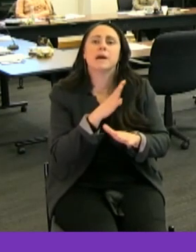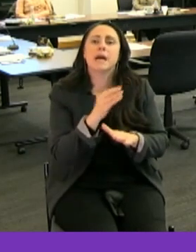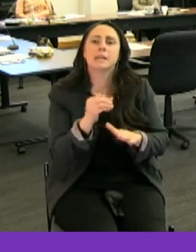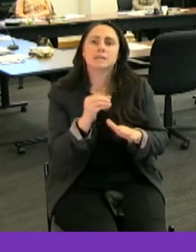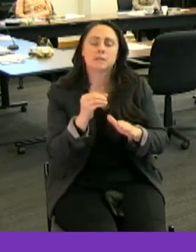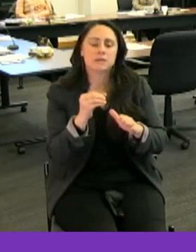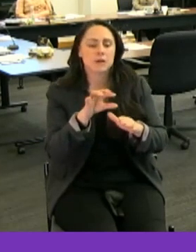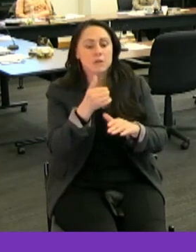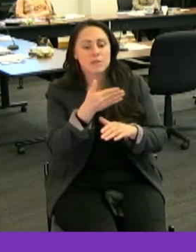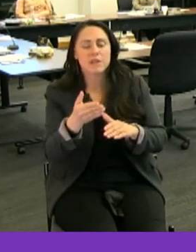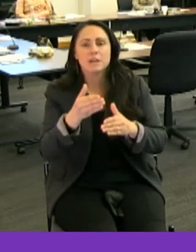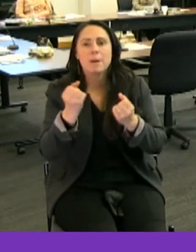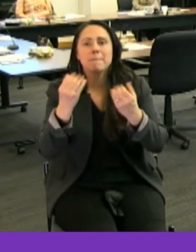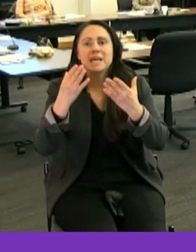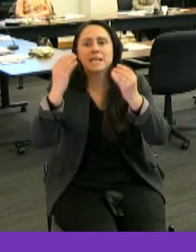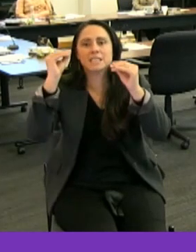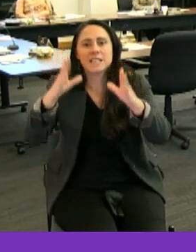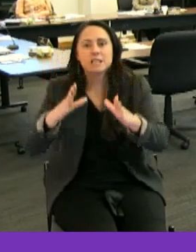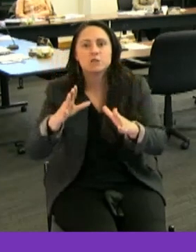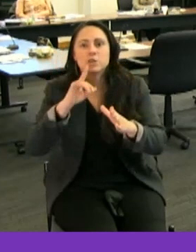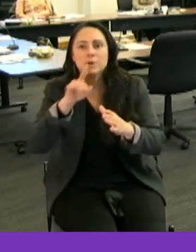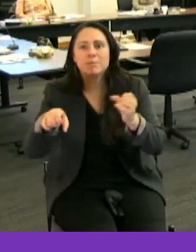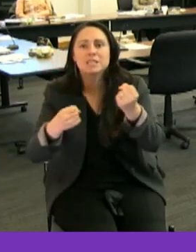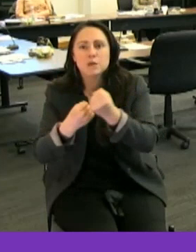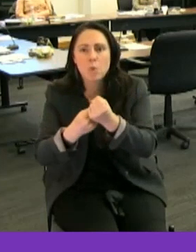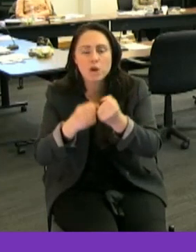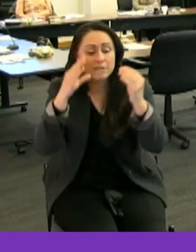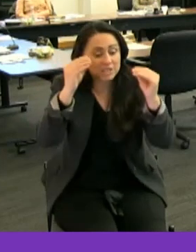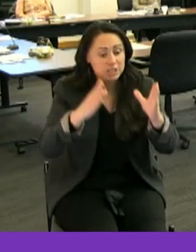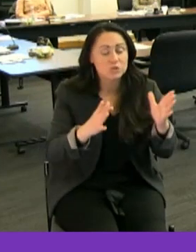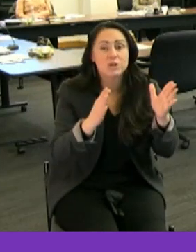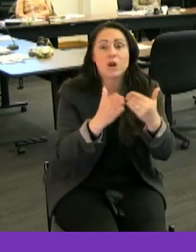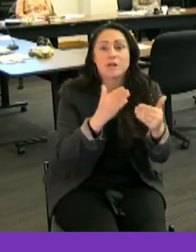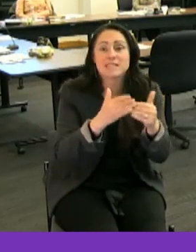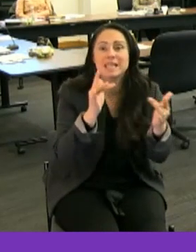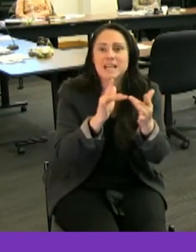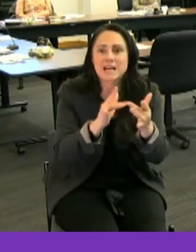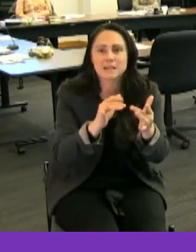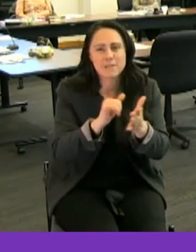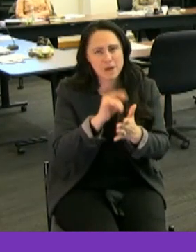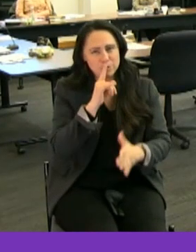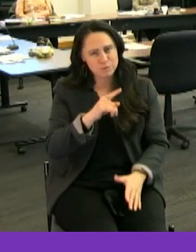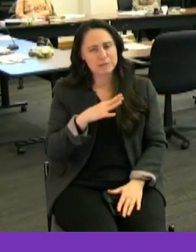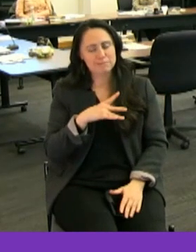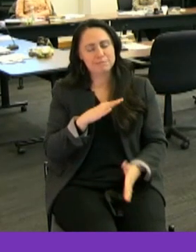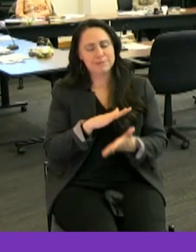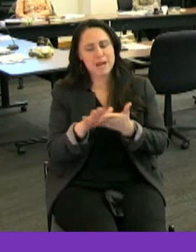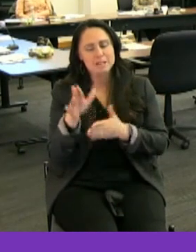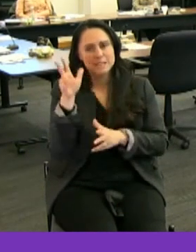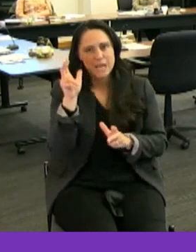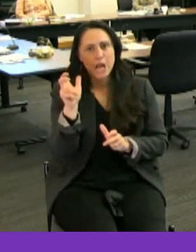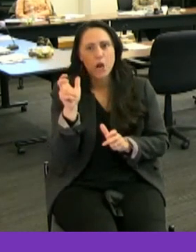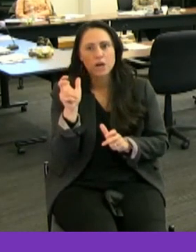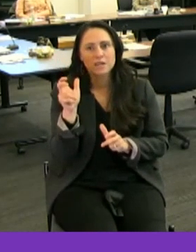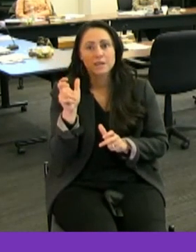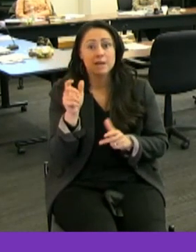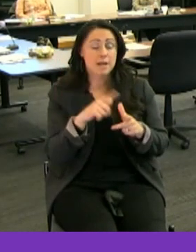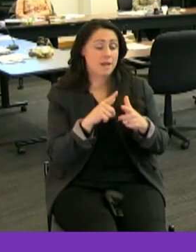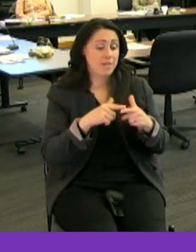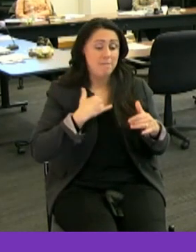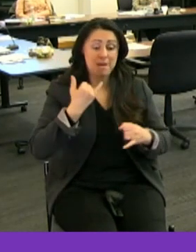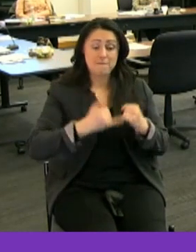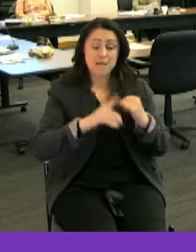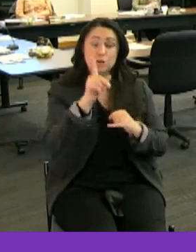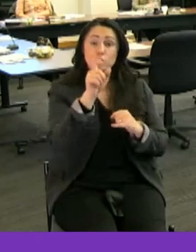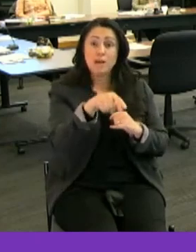I saw was a lot of teachers are being supportive and teachers are easy to contact. So that was really nice to hear. And then my